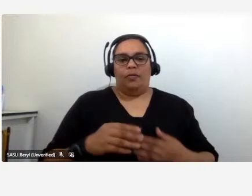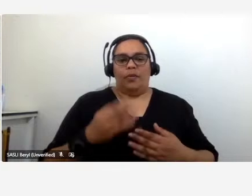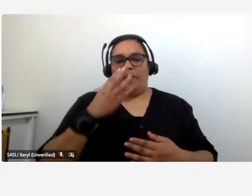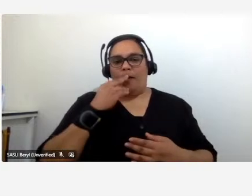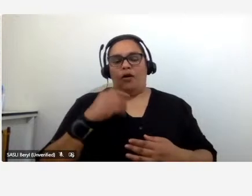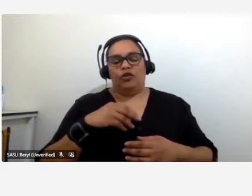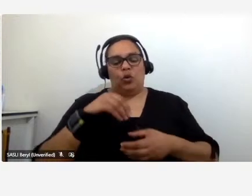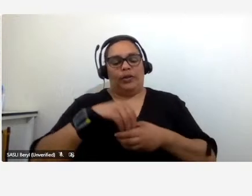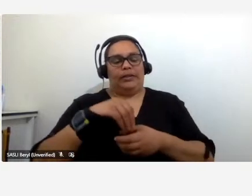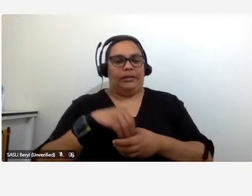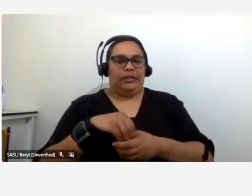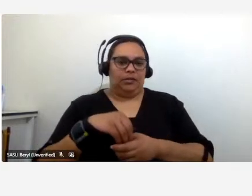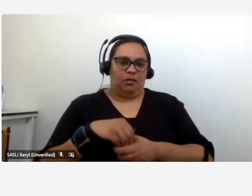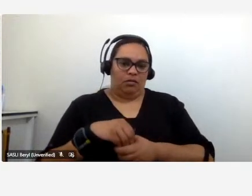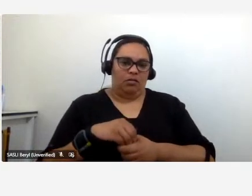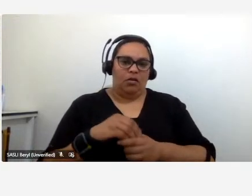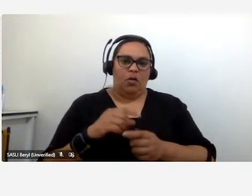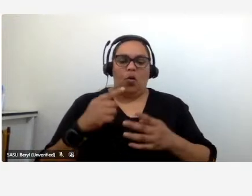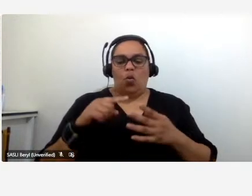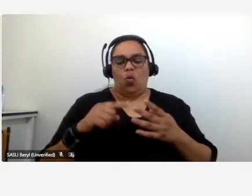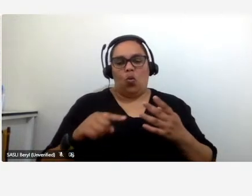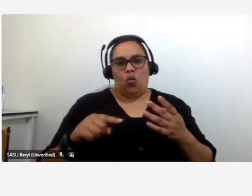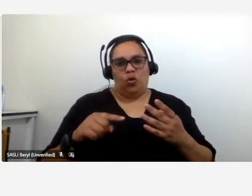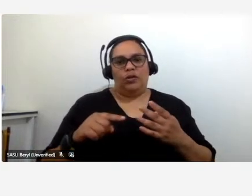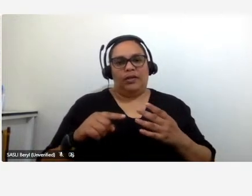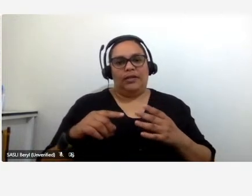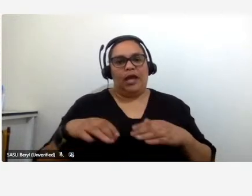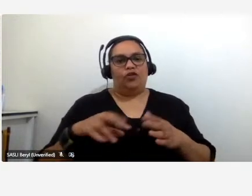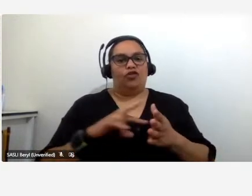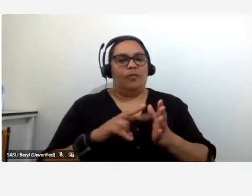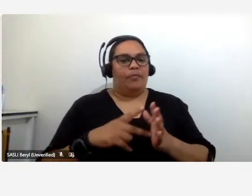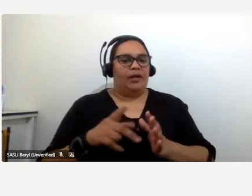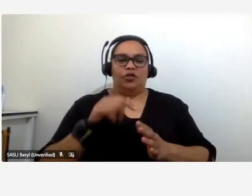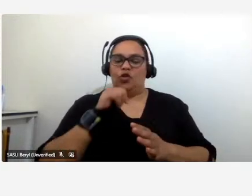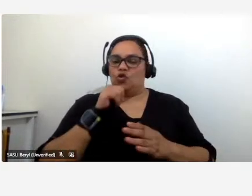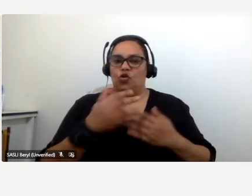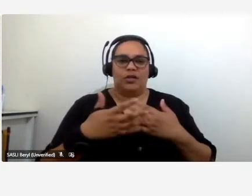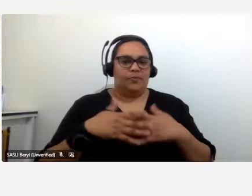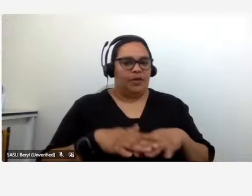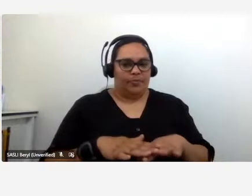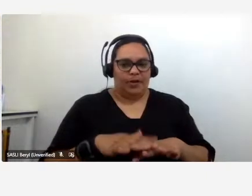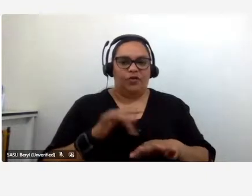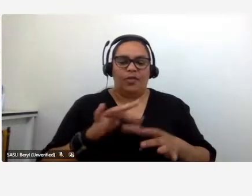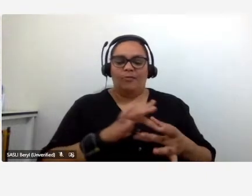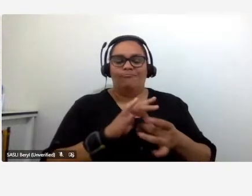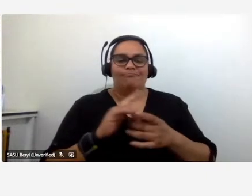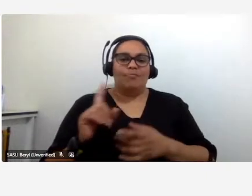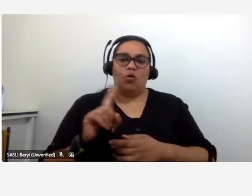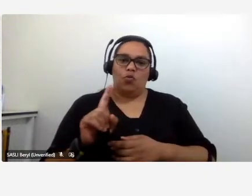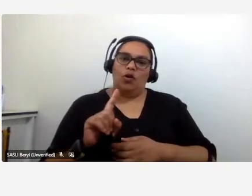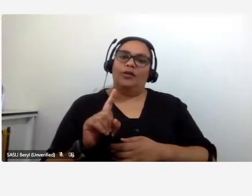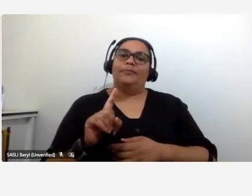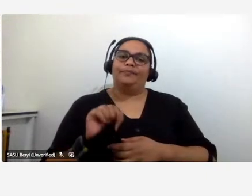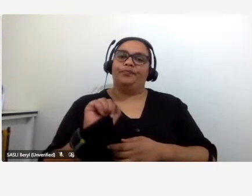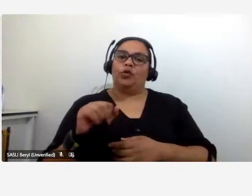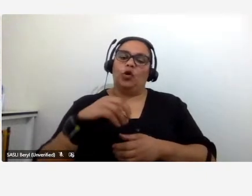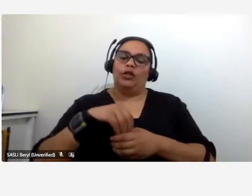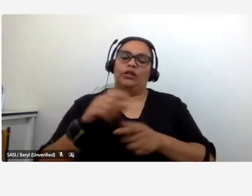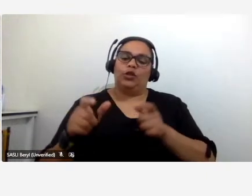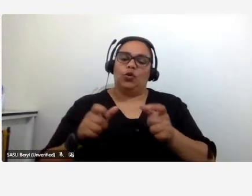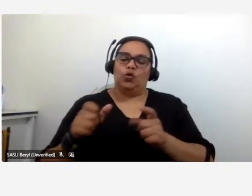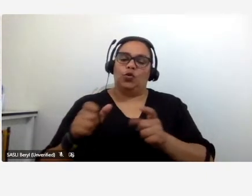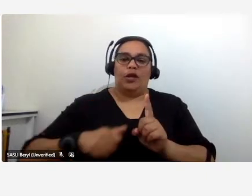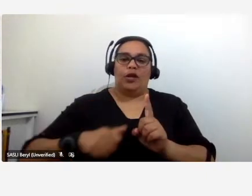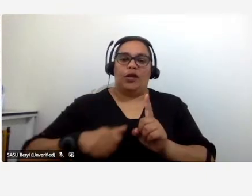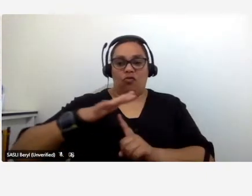the internal audit action plans not implemented. It relates to the internal control